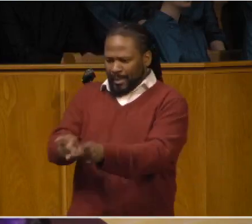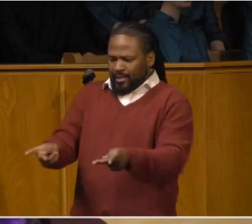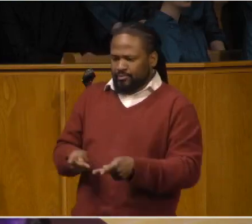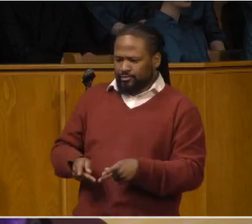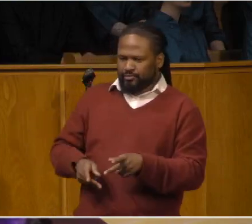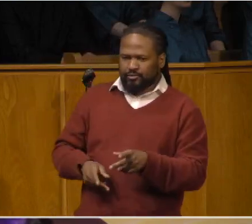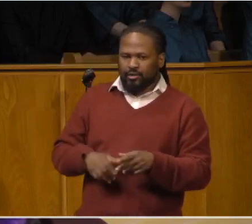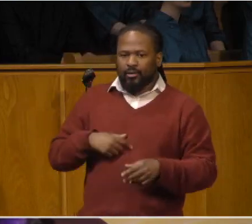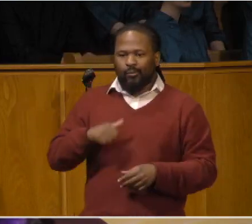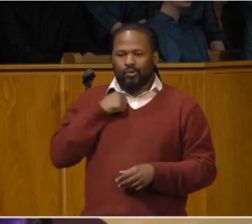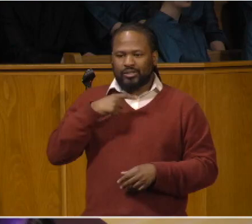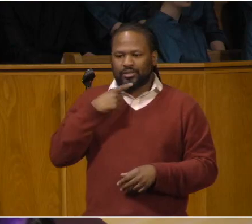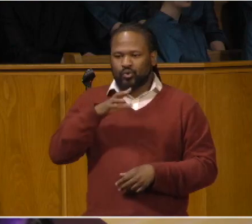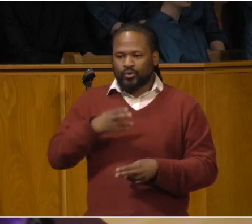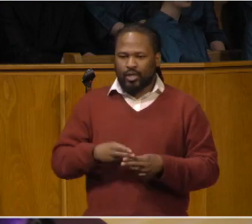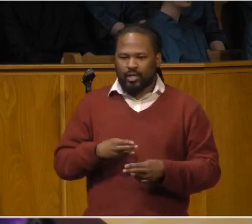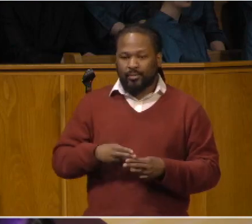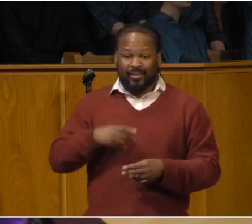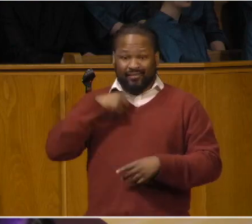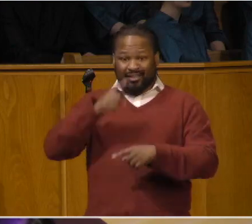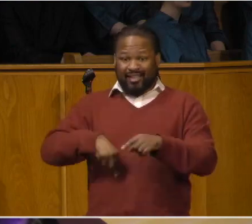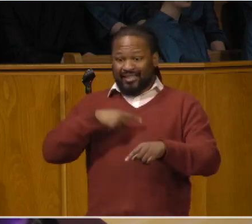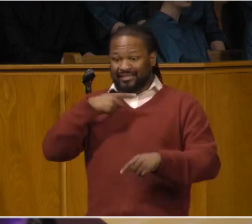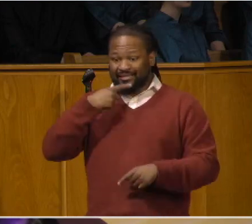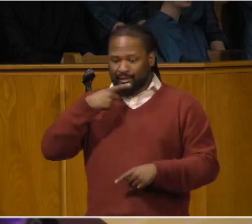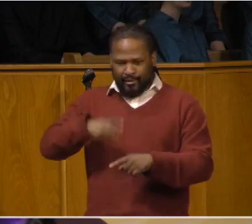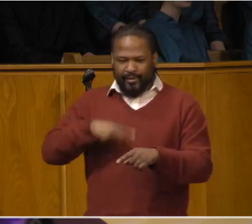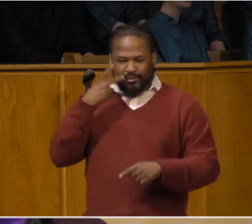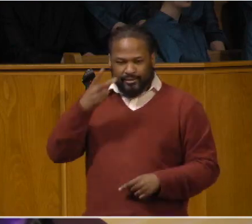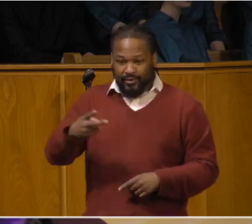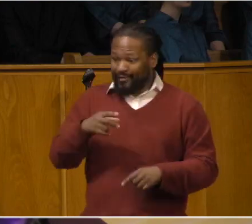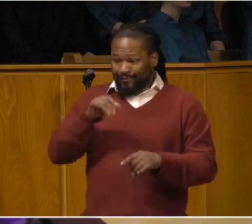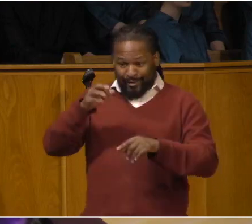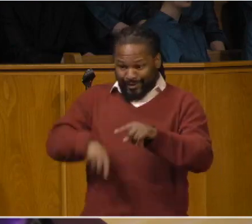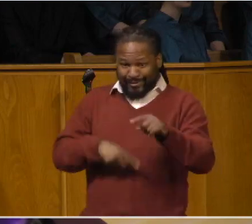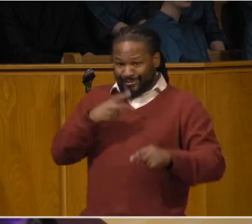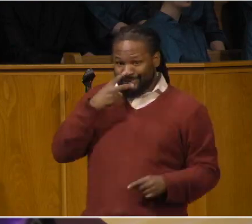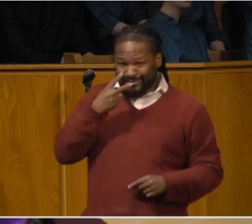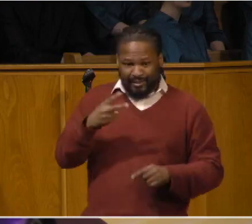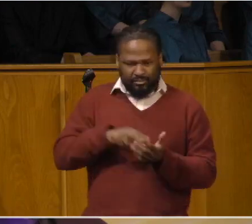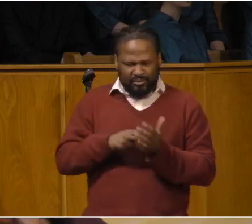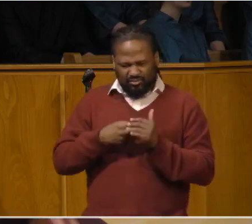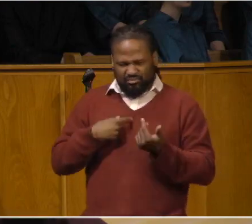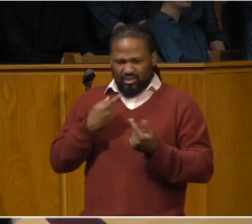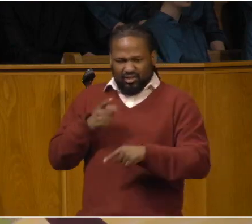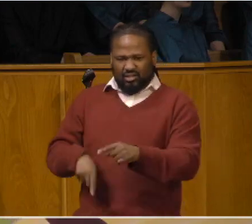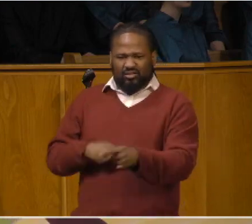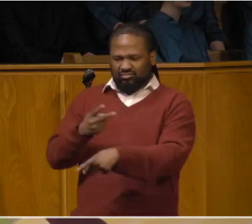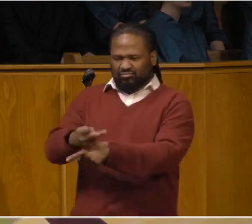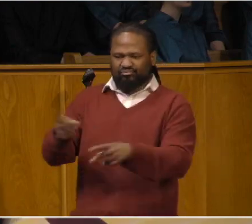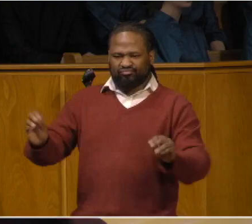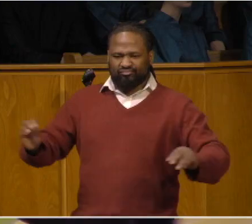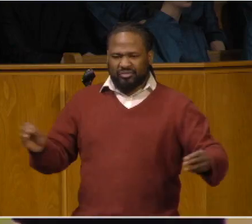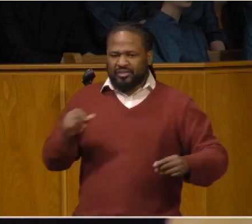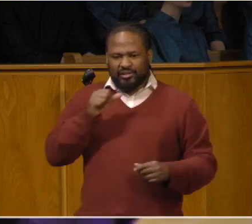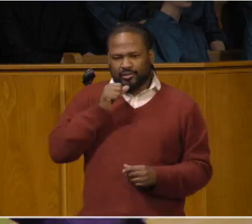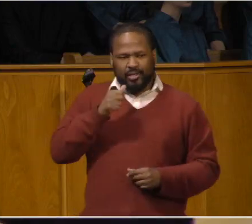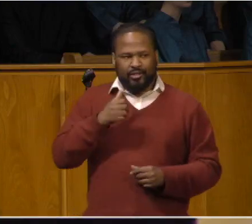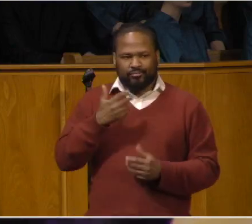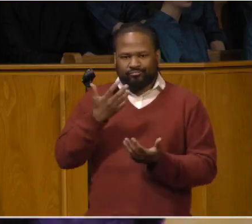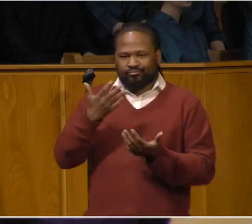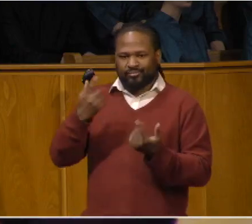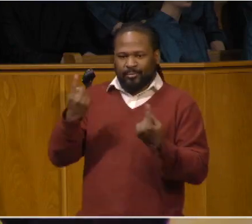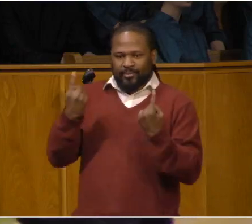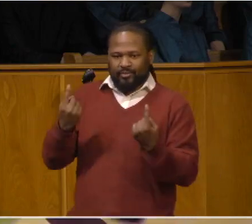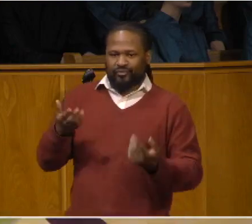say your name. If I don't say it, I can't see it. If I can't see it, I can't address it because it doesn't exist in my